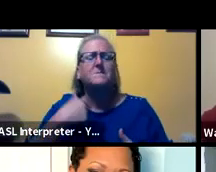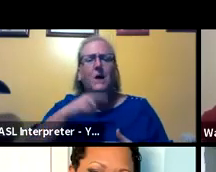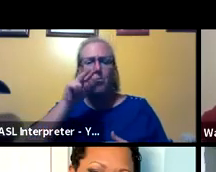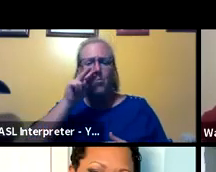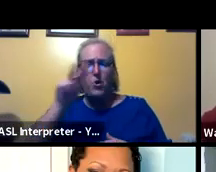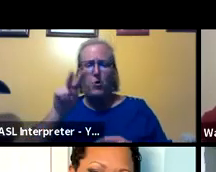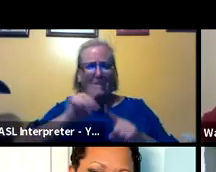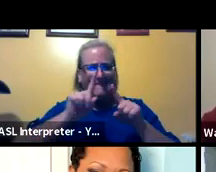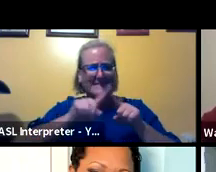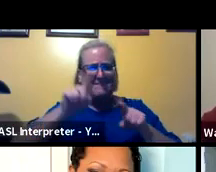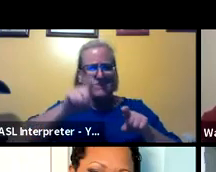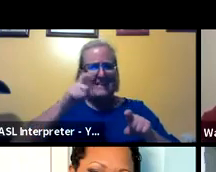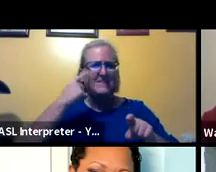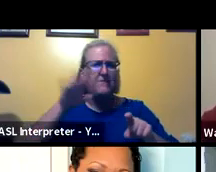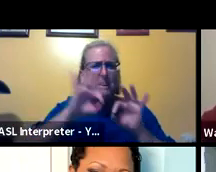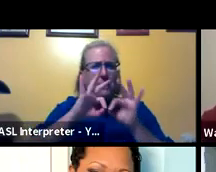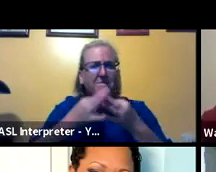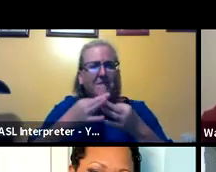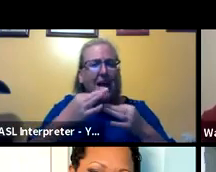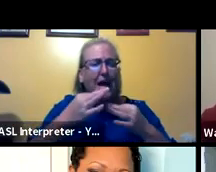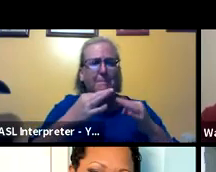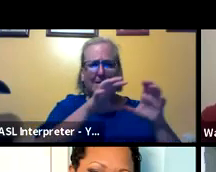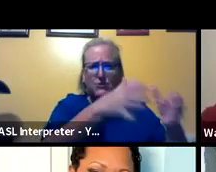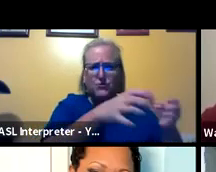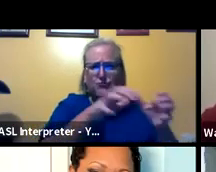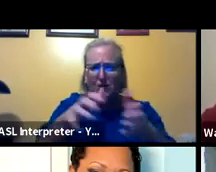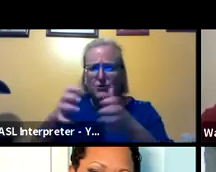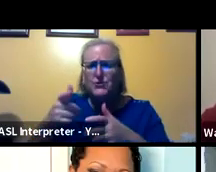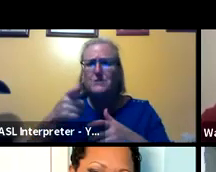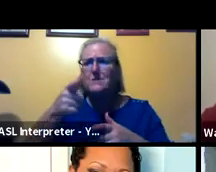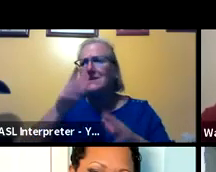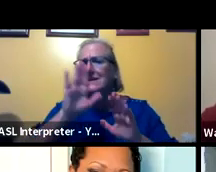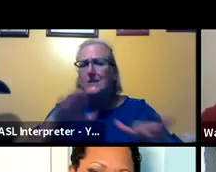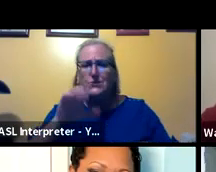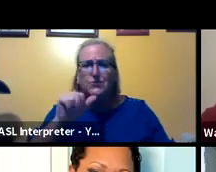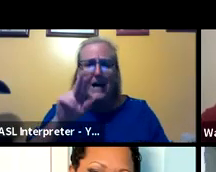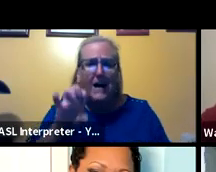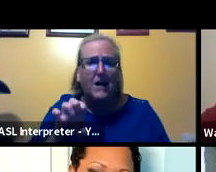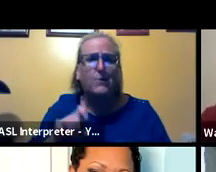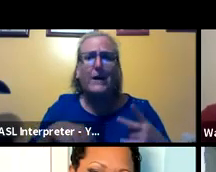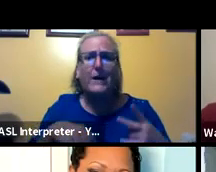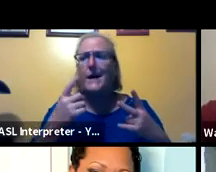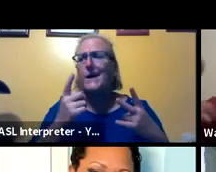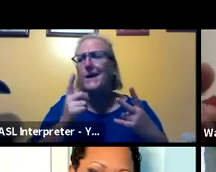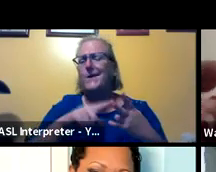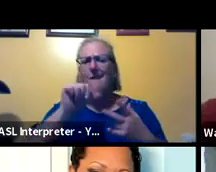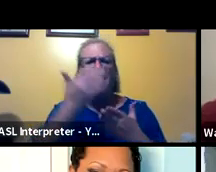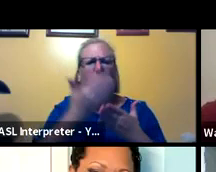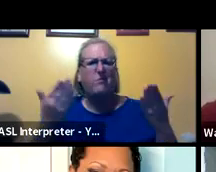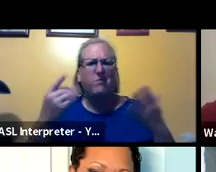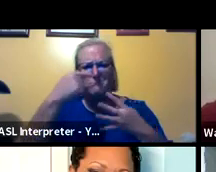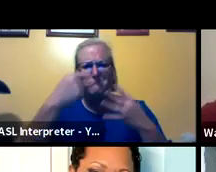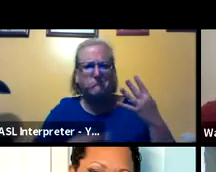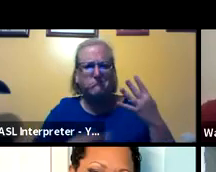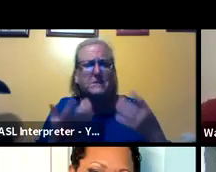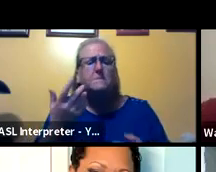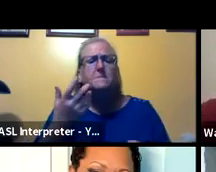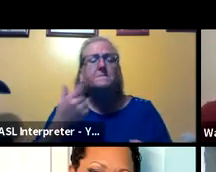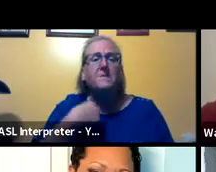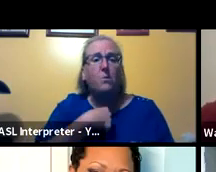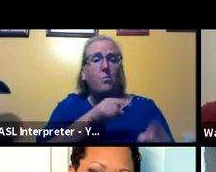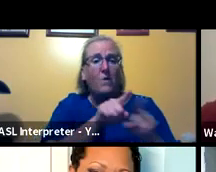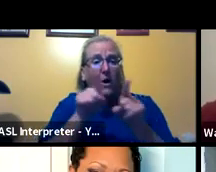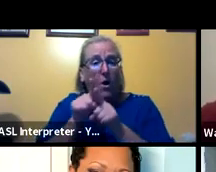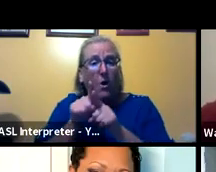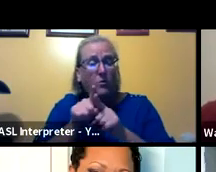their family structures, and Dr. Shelton mentioned the childcare and other things. So we also are looking